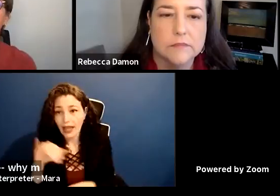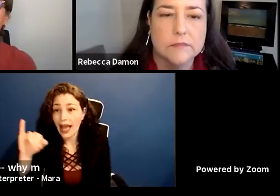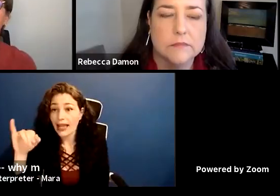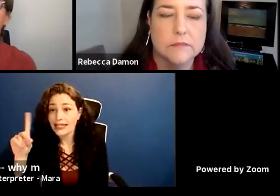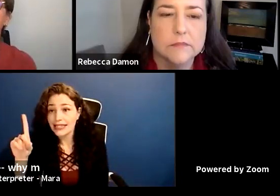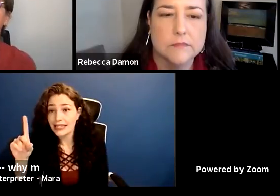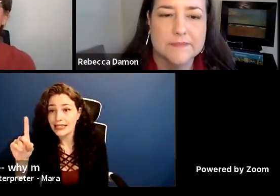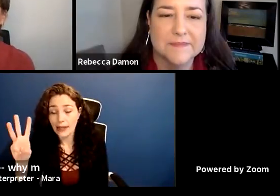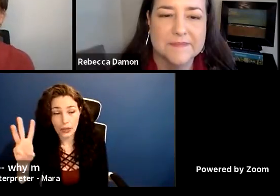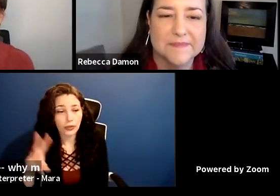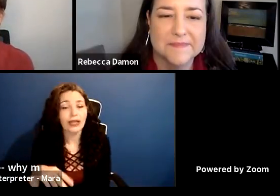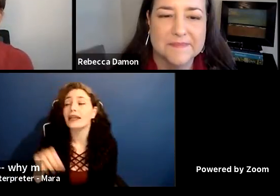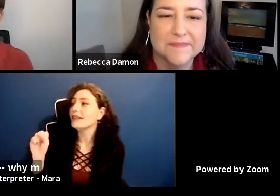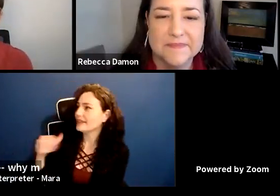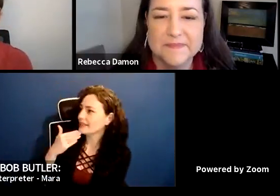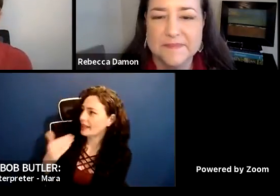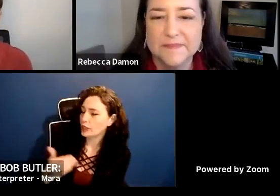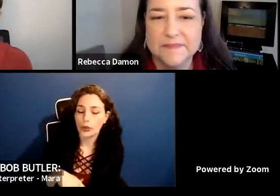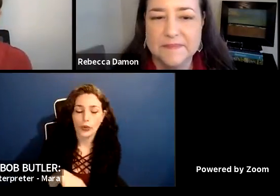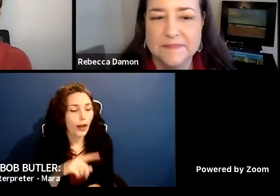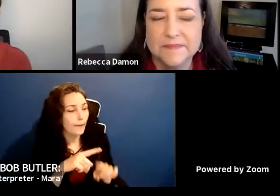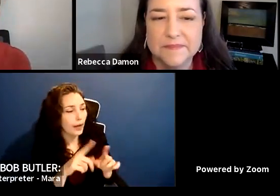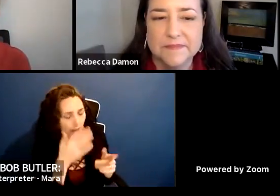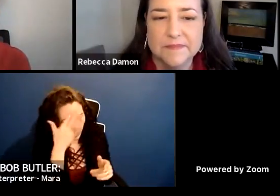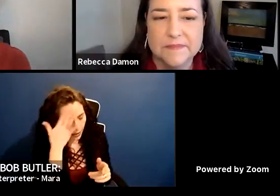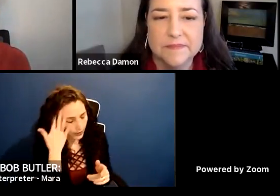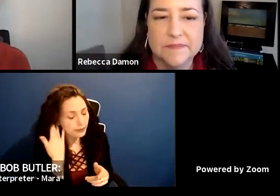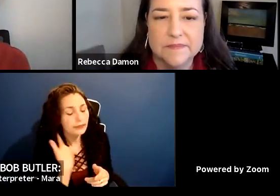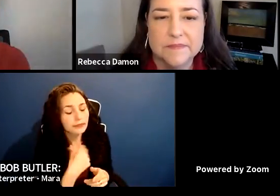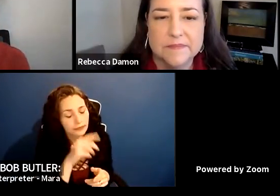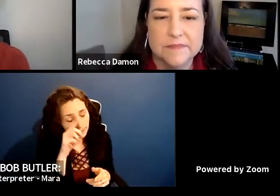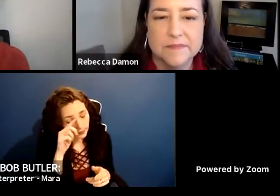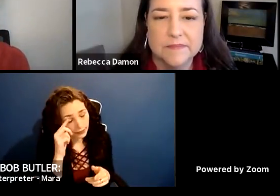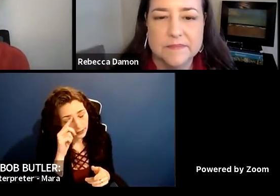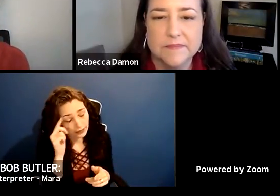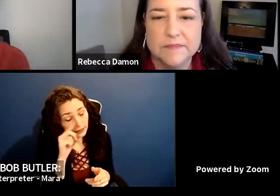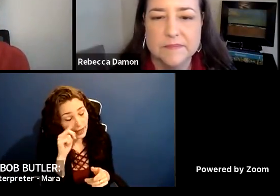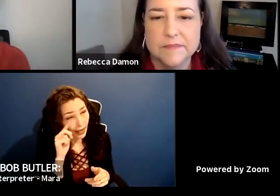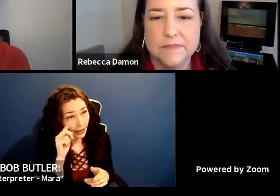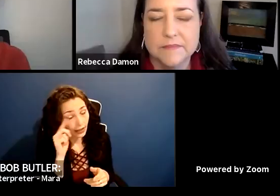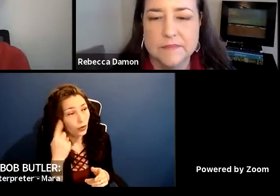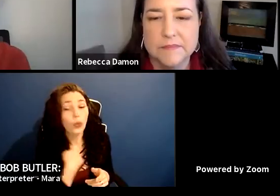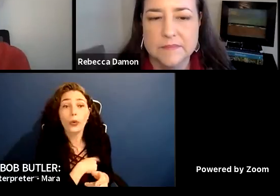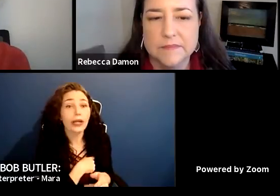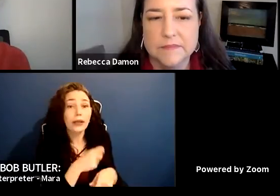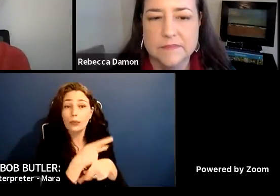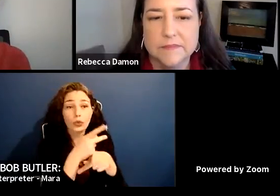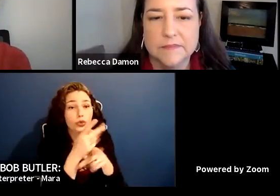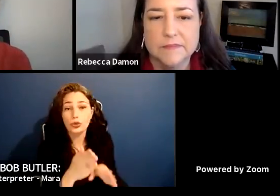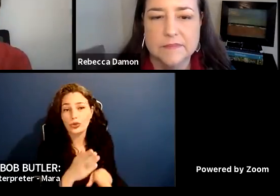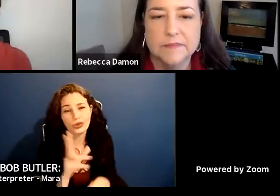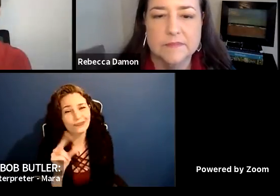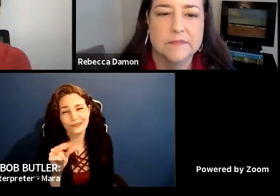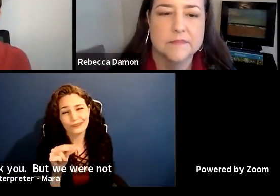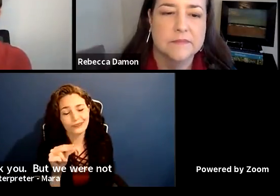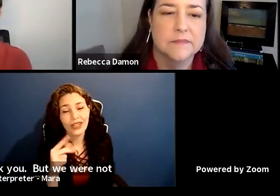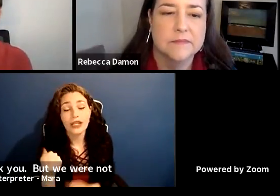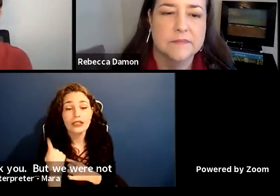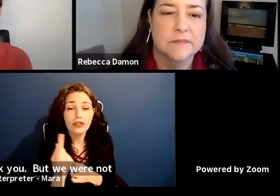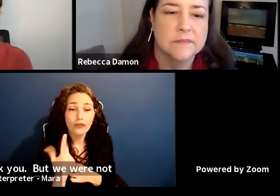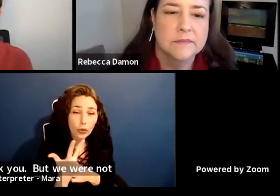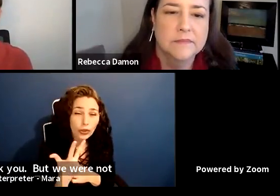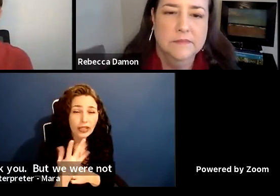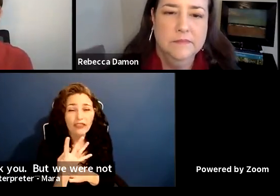you. But we were not as producers. And so through the past 3 or 4 years, we started